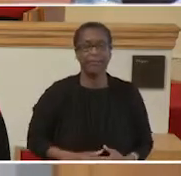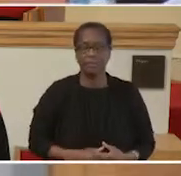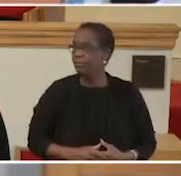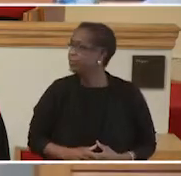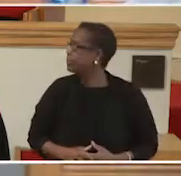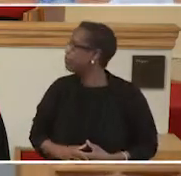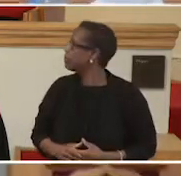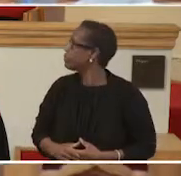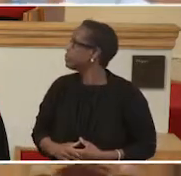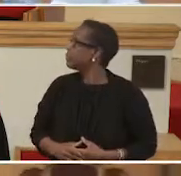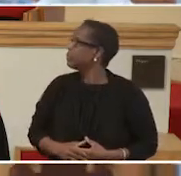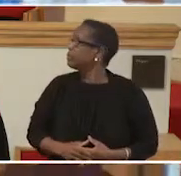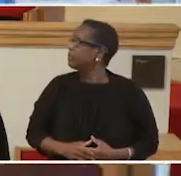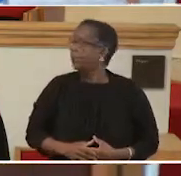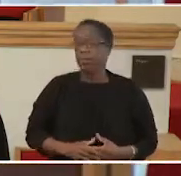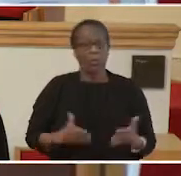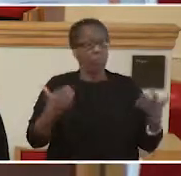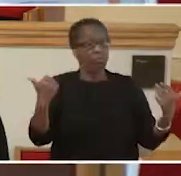This is Advent.